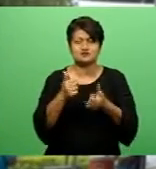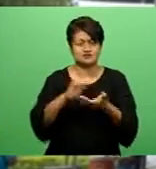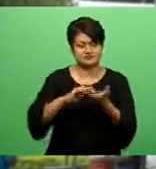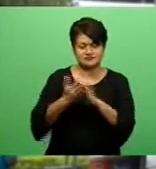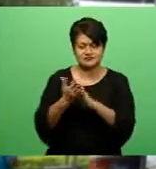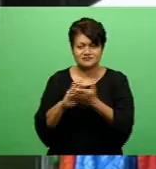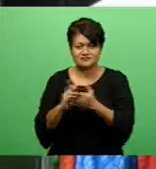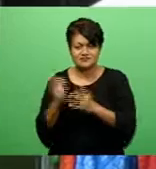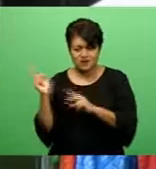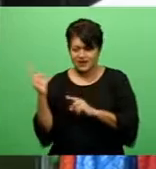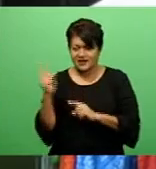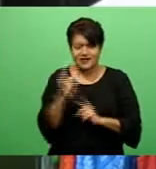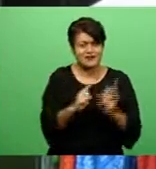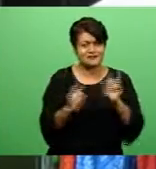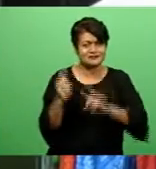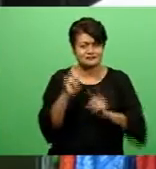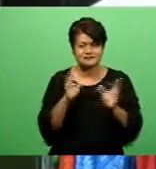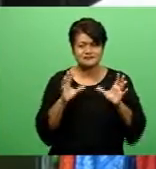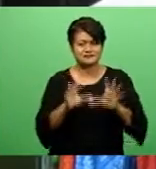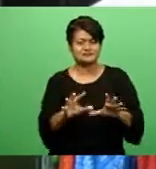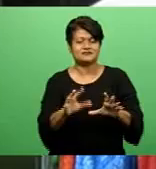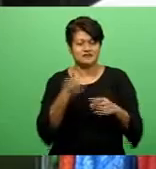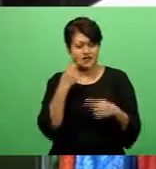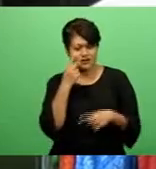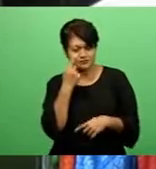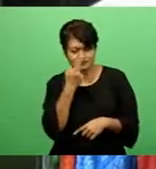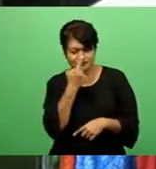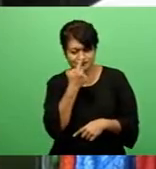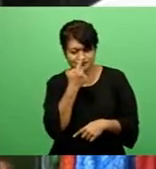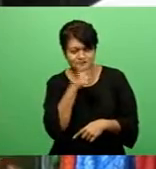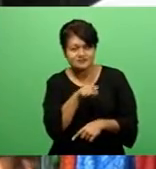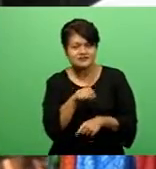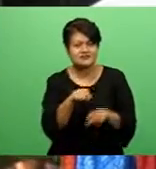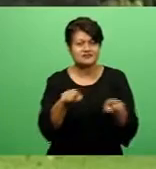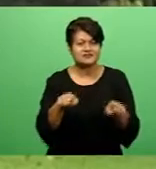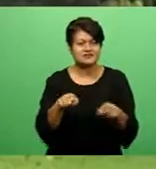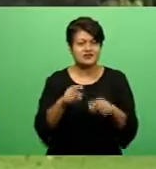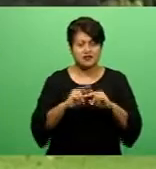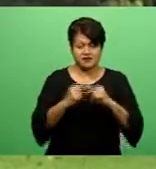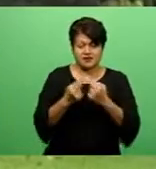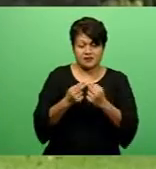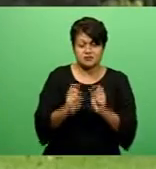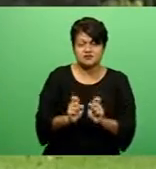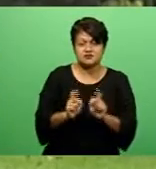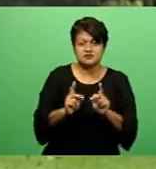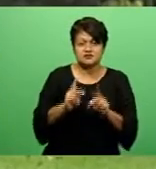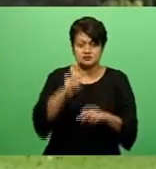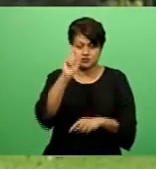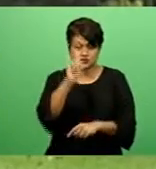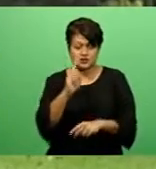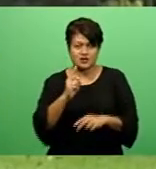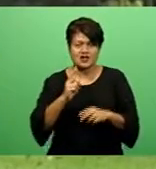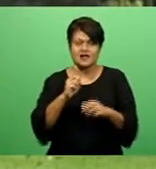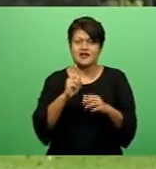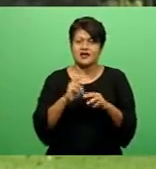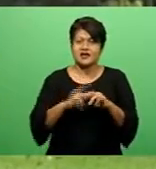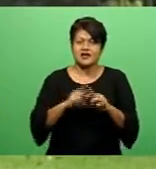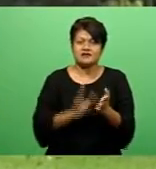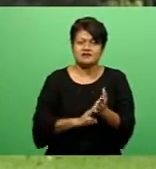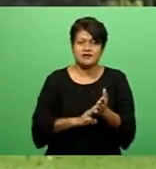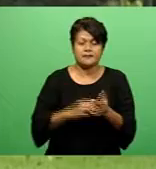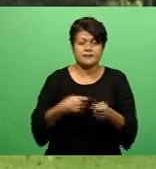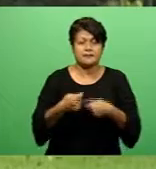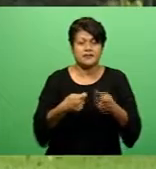and take a look. What I've liked so far is that there's so many opportunities people find here. The Today FM Market Day will be a